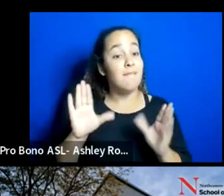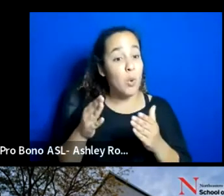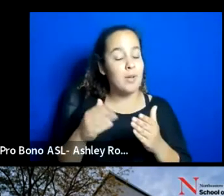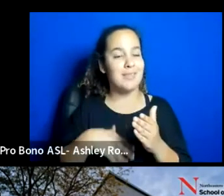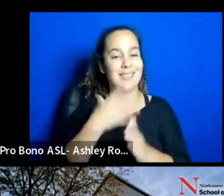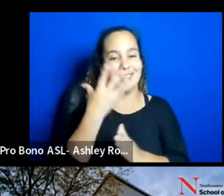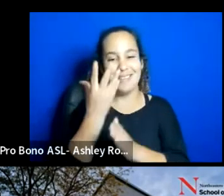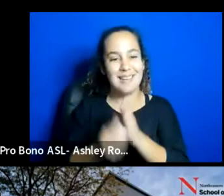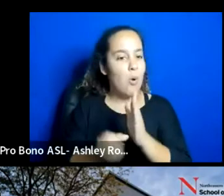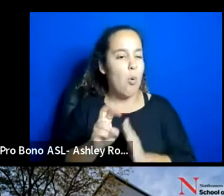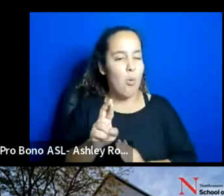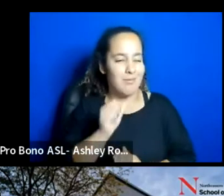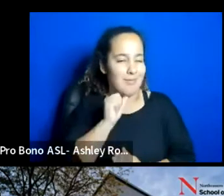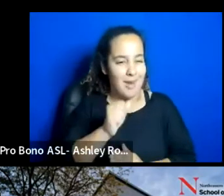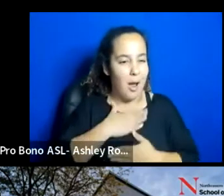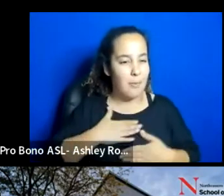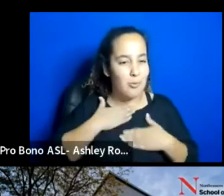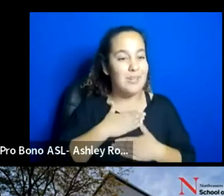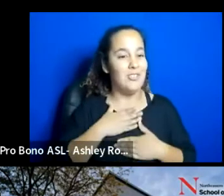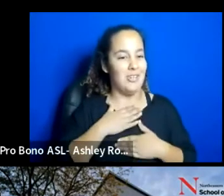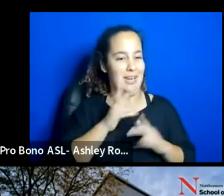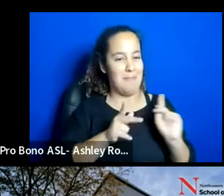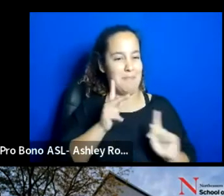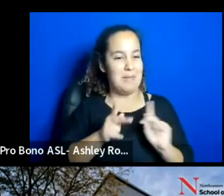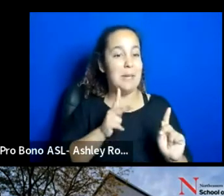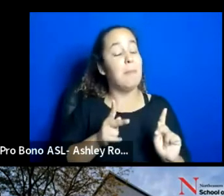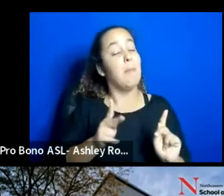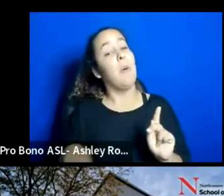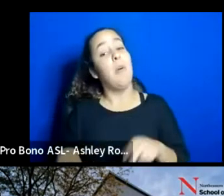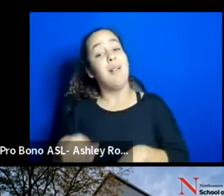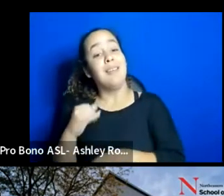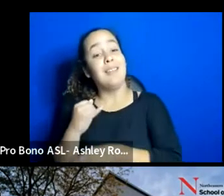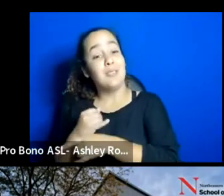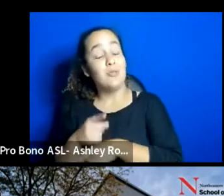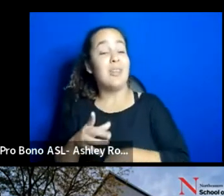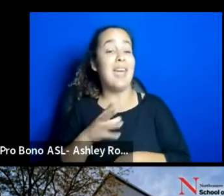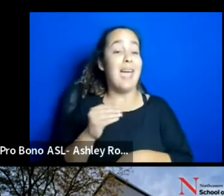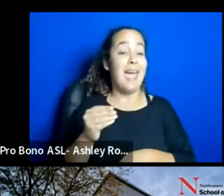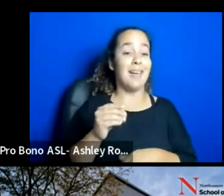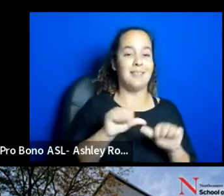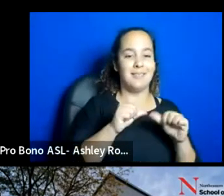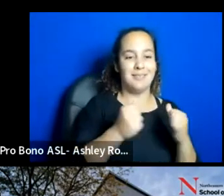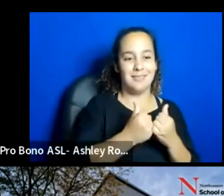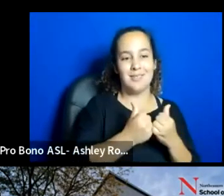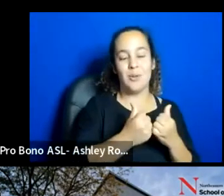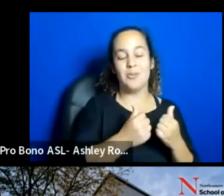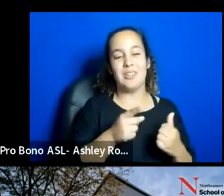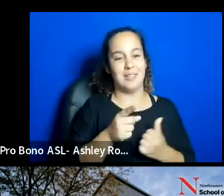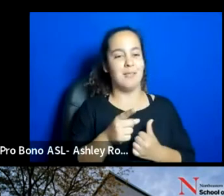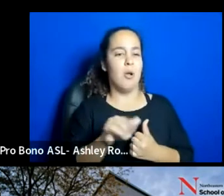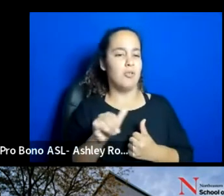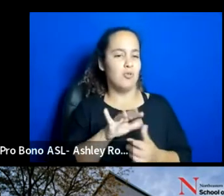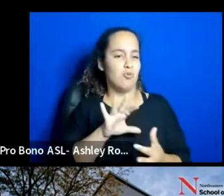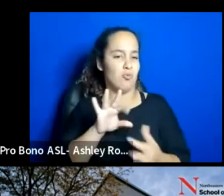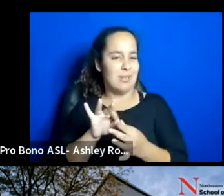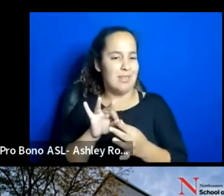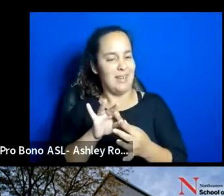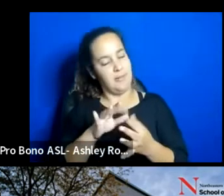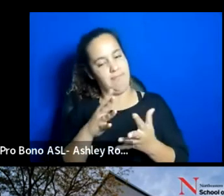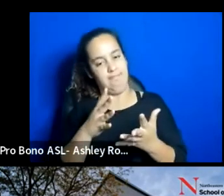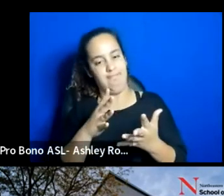or underappreciated individuals, institutions, associations, and related entities that made